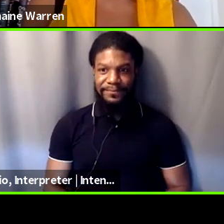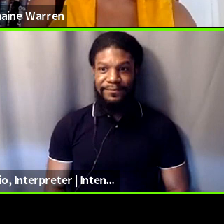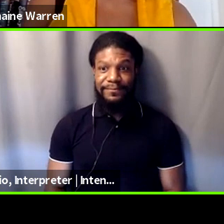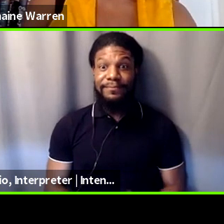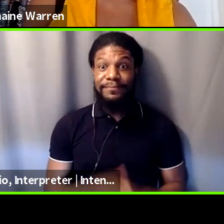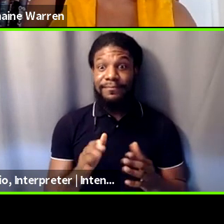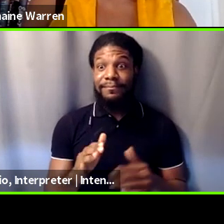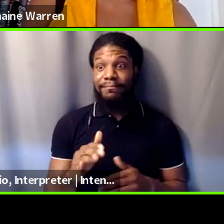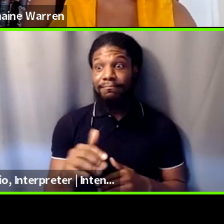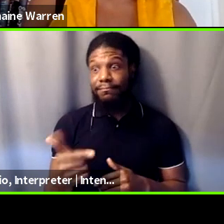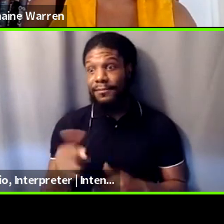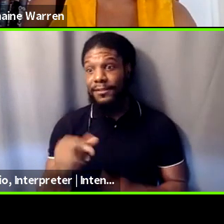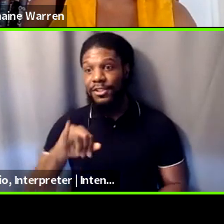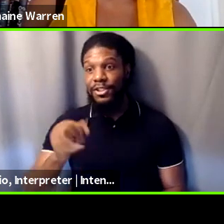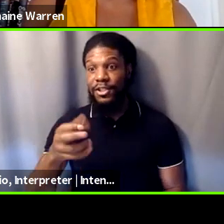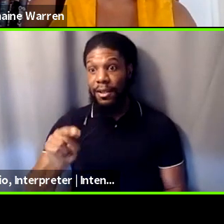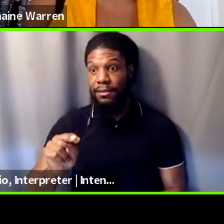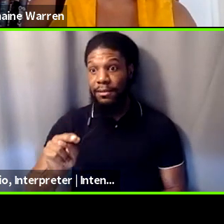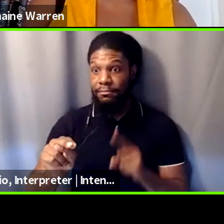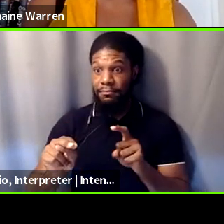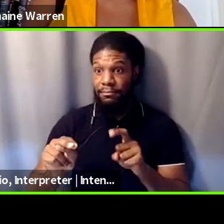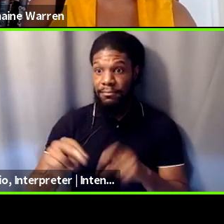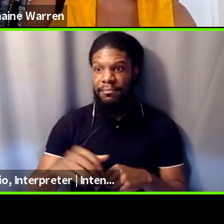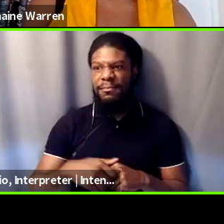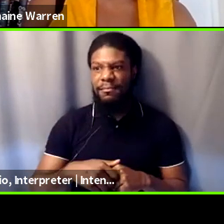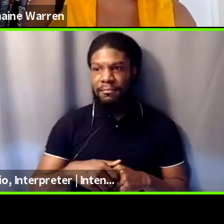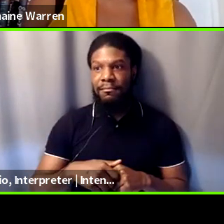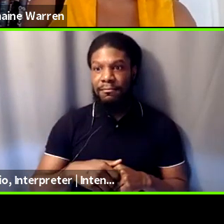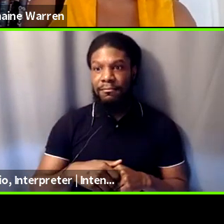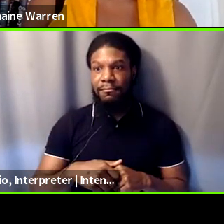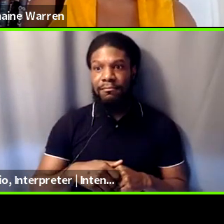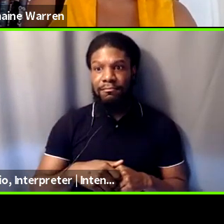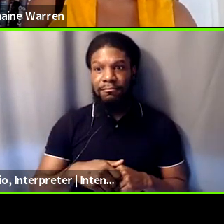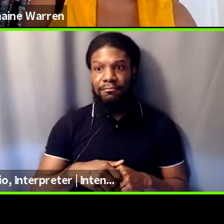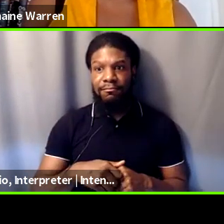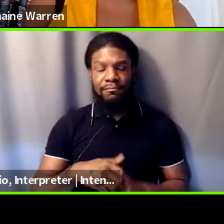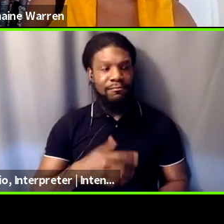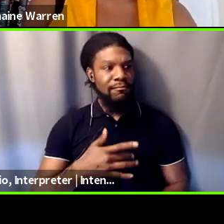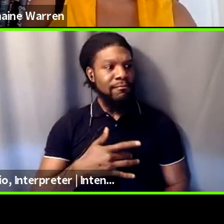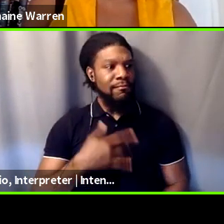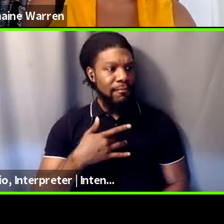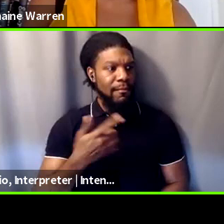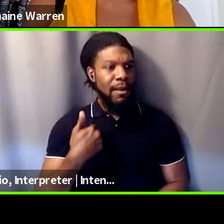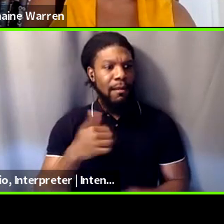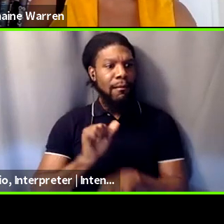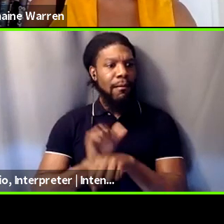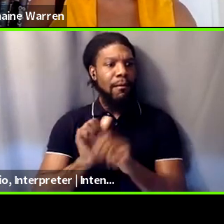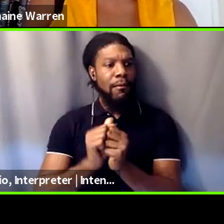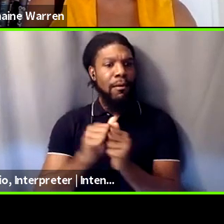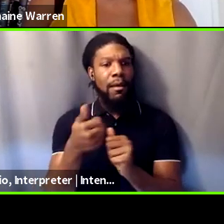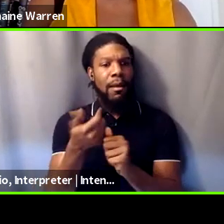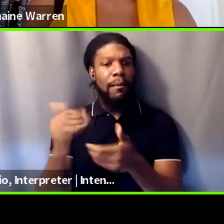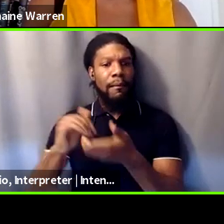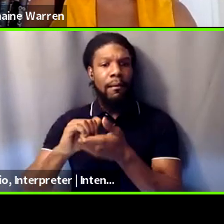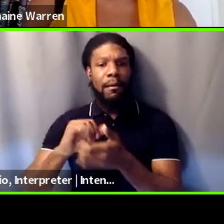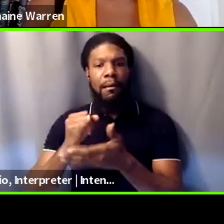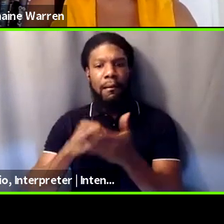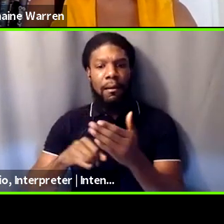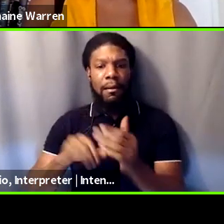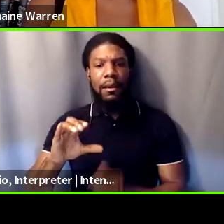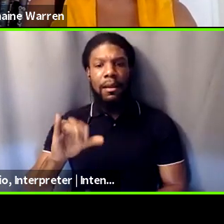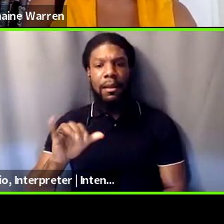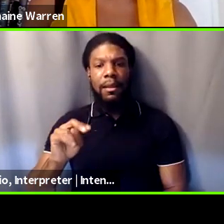Yeah, I don't think, I feel like I've had the privilege to work in some artist work. I'm thinking about Cynthia Oliver, where like there's like